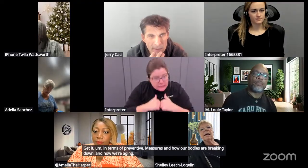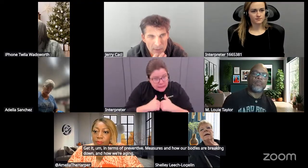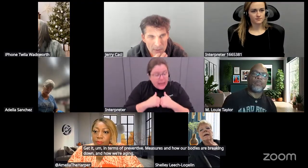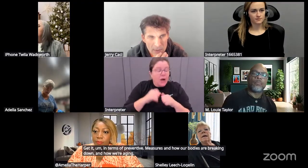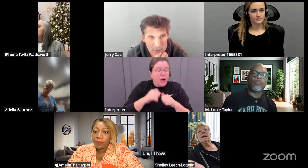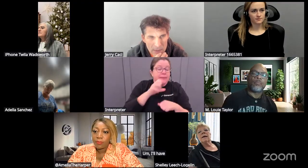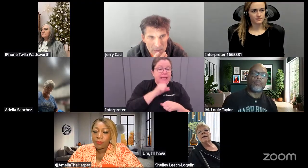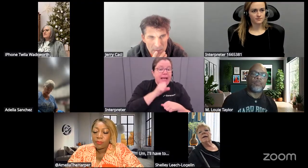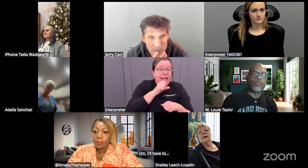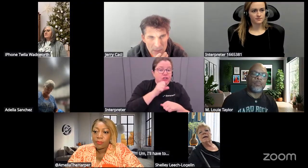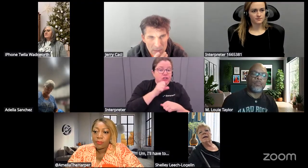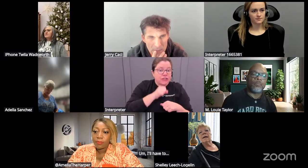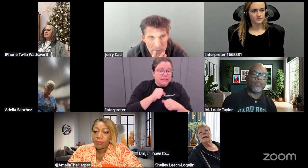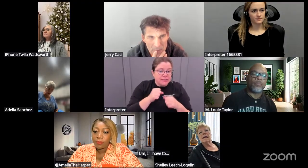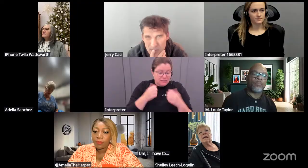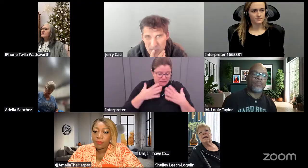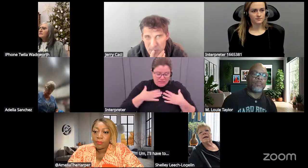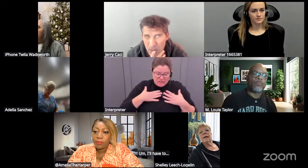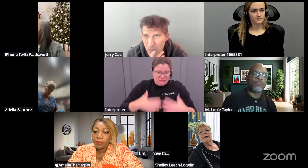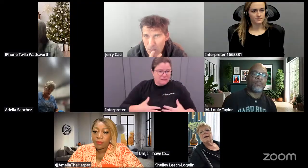to.